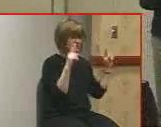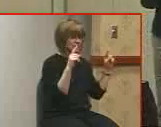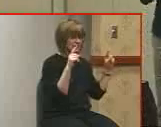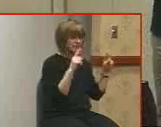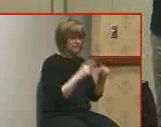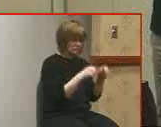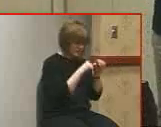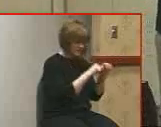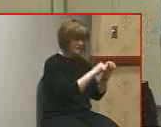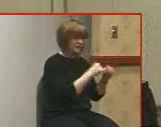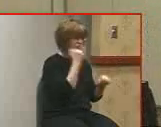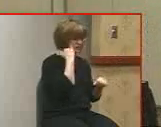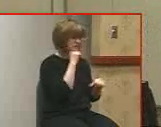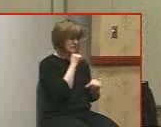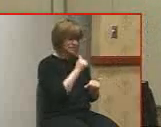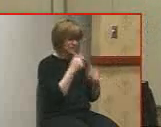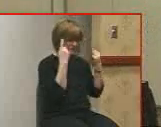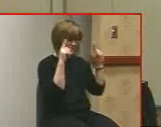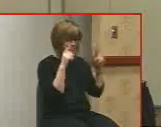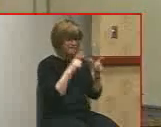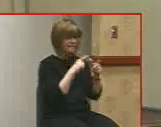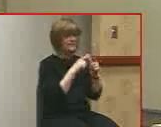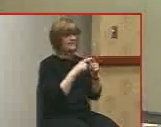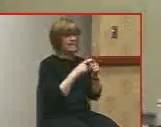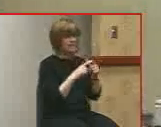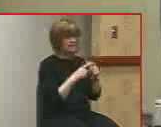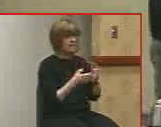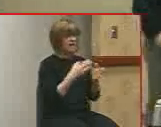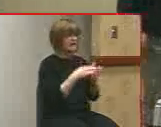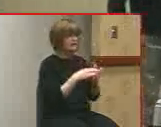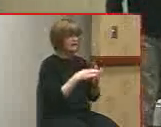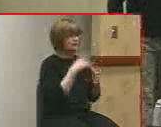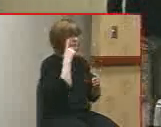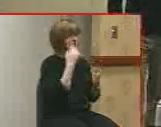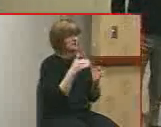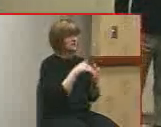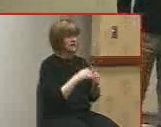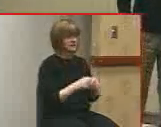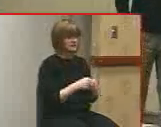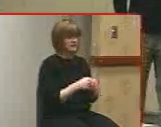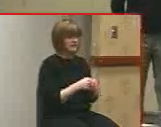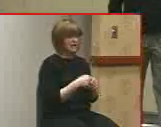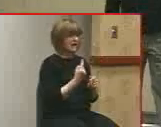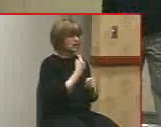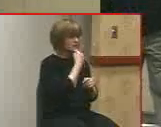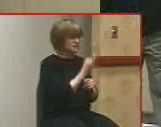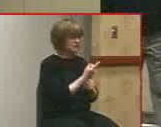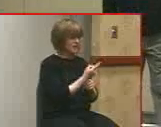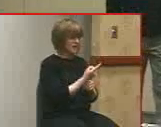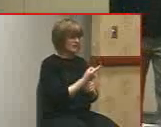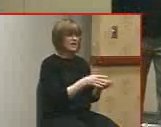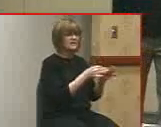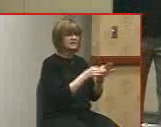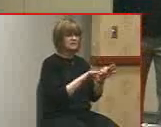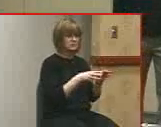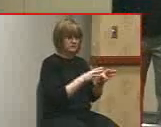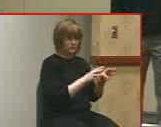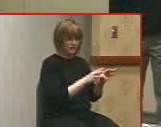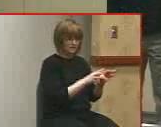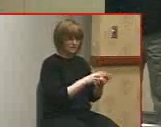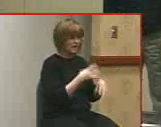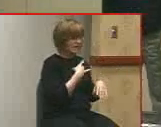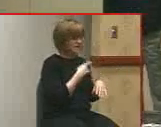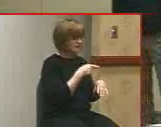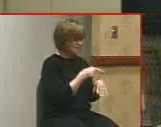whether this is working. So I would always say, what's the simplest way? I like that one because it's